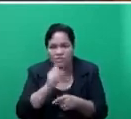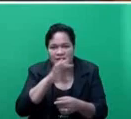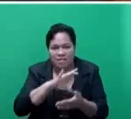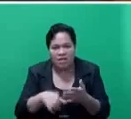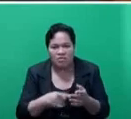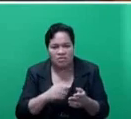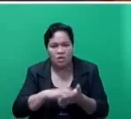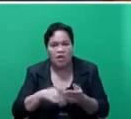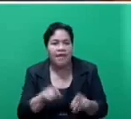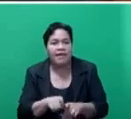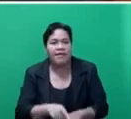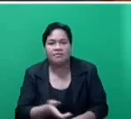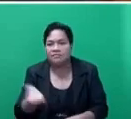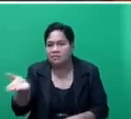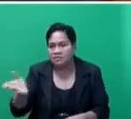side of the House.